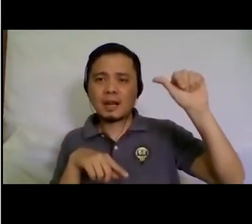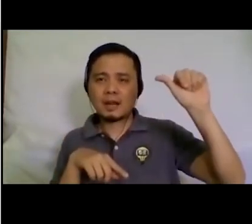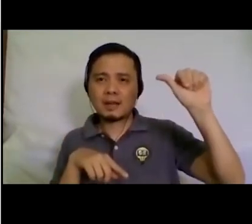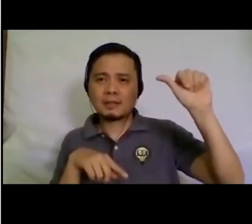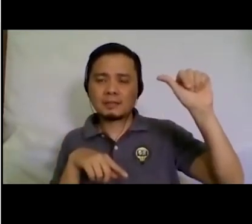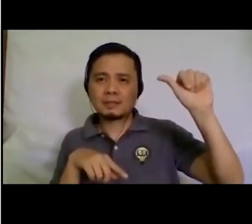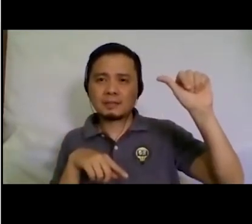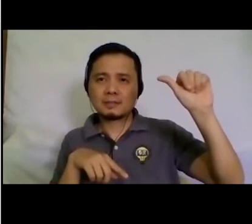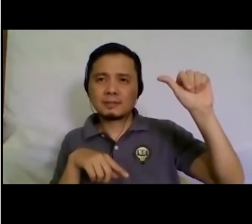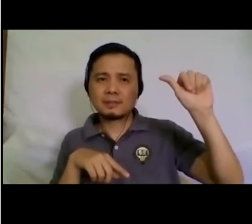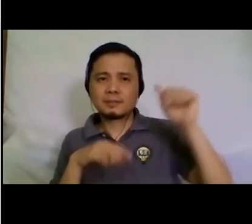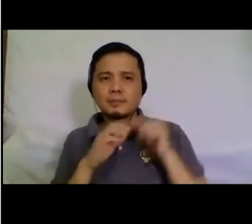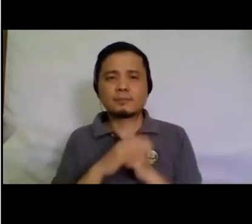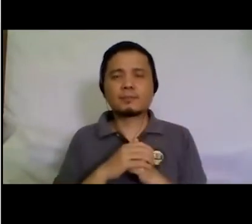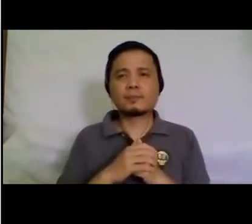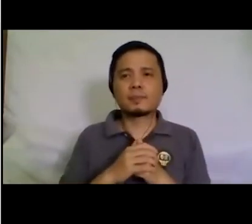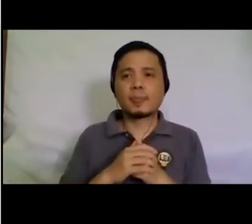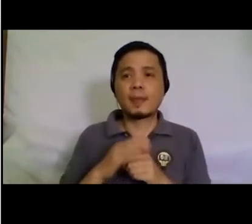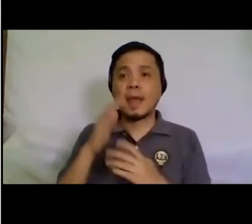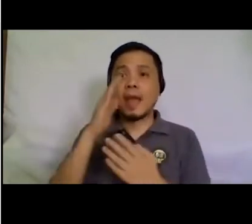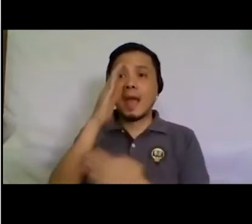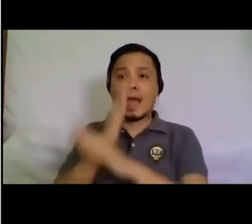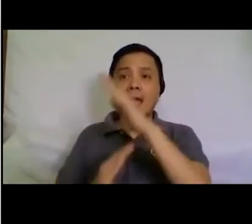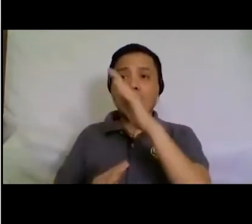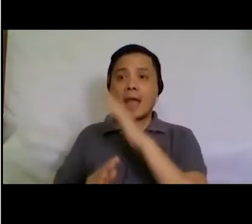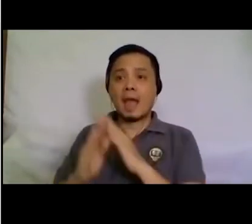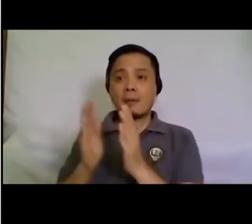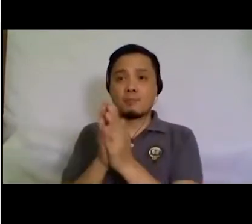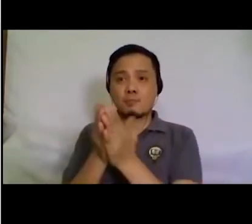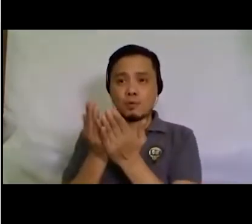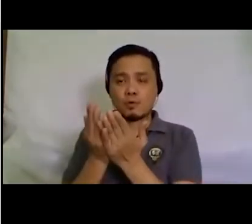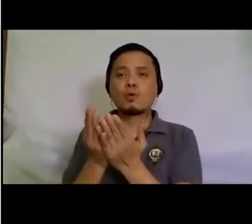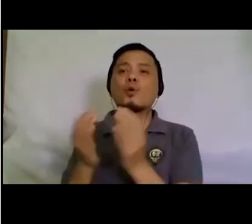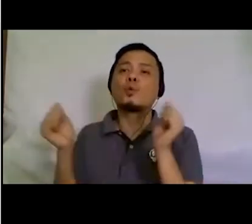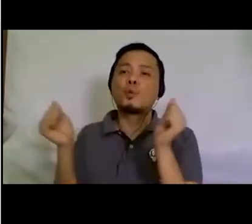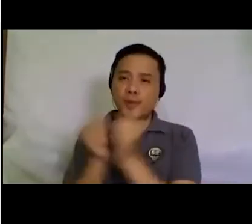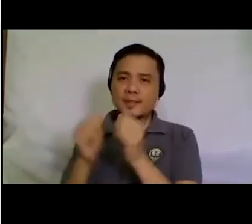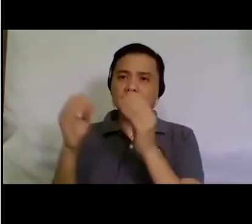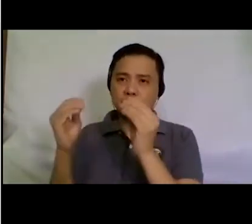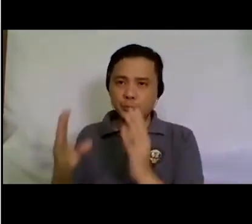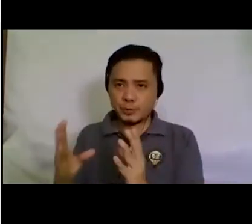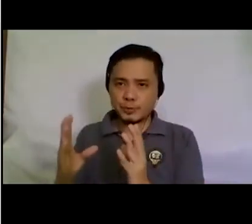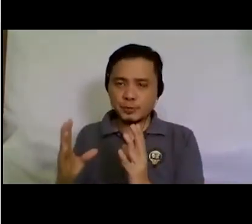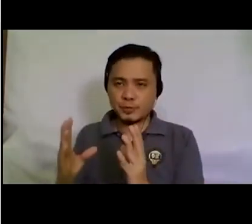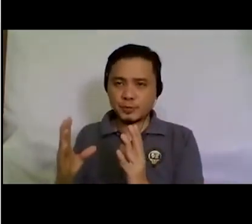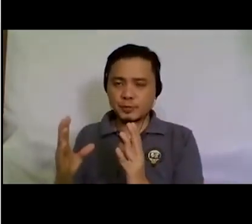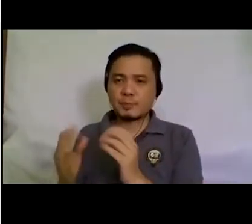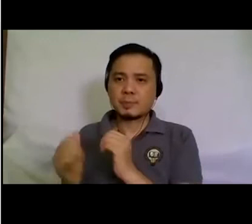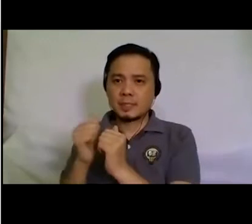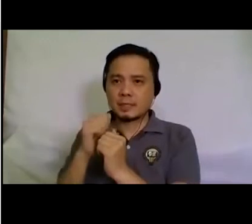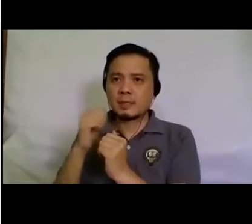With a handbook, we need a teacher. And the handbook is a supplement to the teacher.